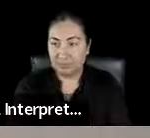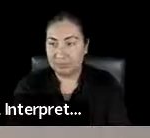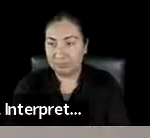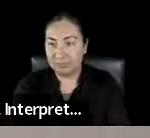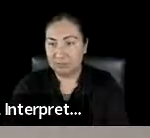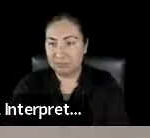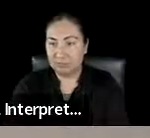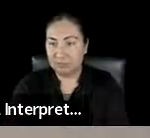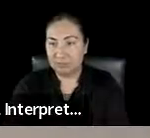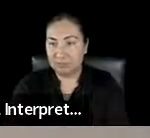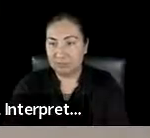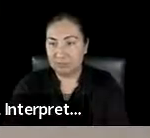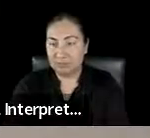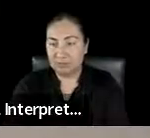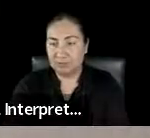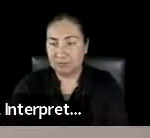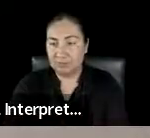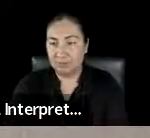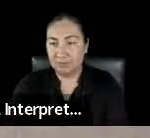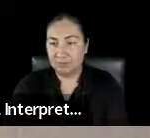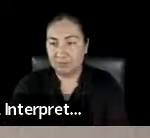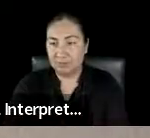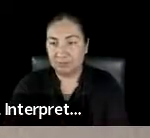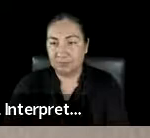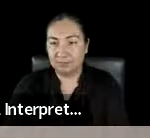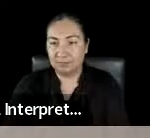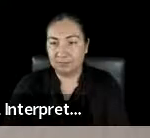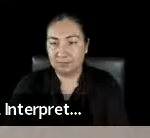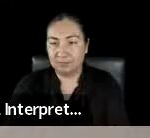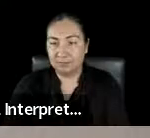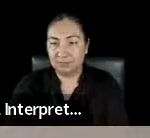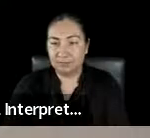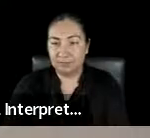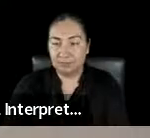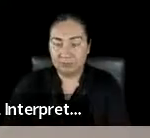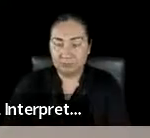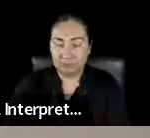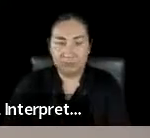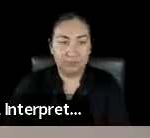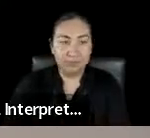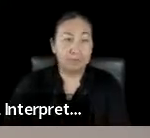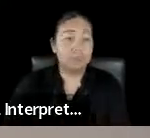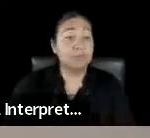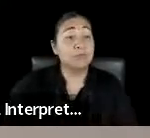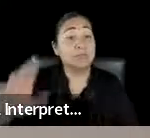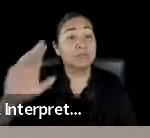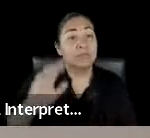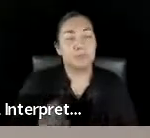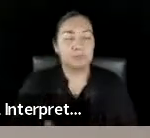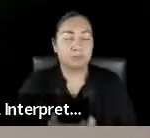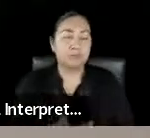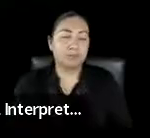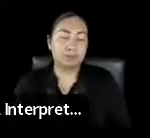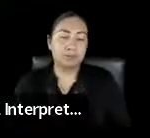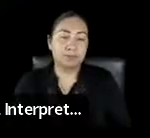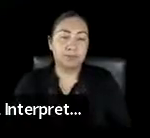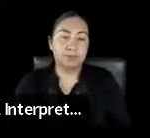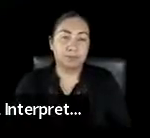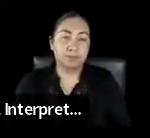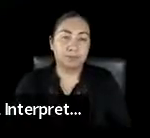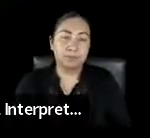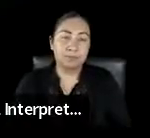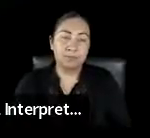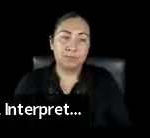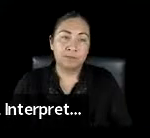Hi, this is Macy. Sorry I missed your message, but I'll get back to you as soon as I can. Leave a message at the tone. Thank you.